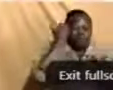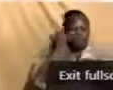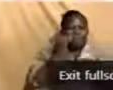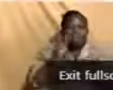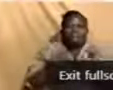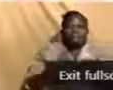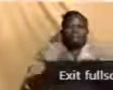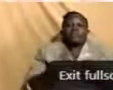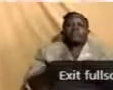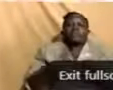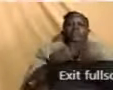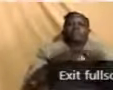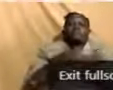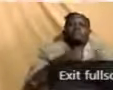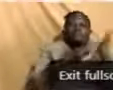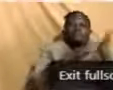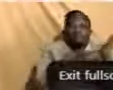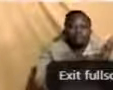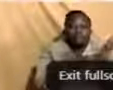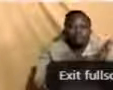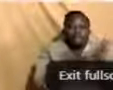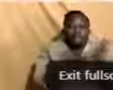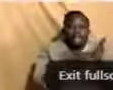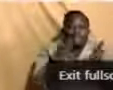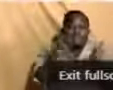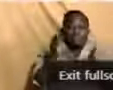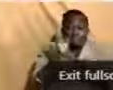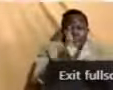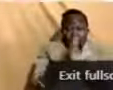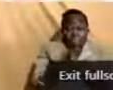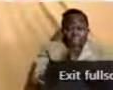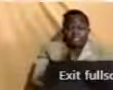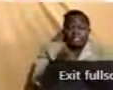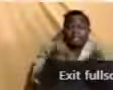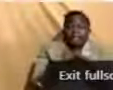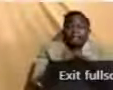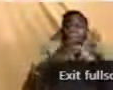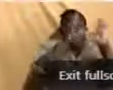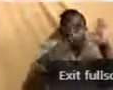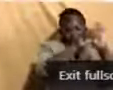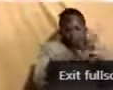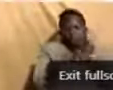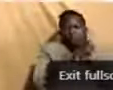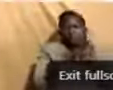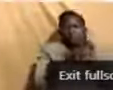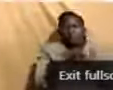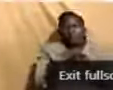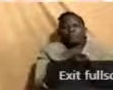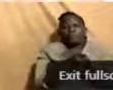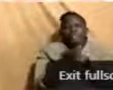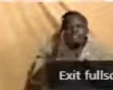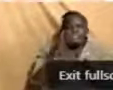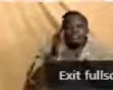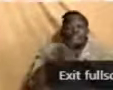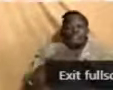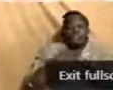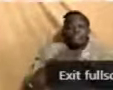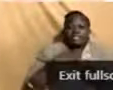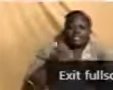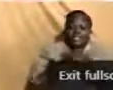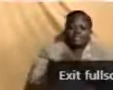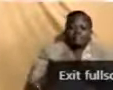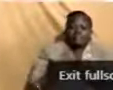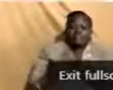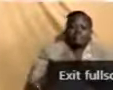If I use the pronouncement of the High Court and the Court of Appeal as law, And if I am Justice